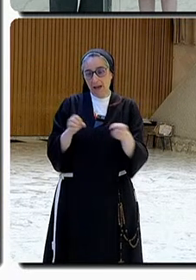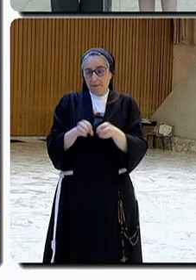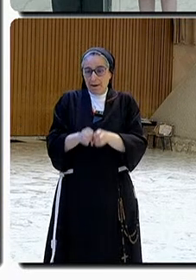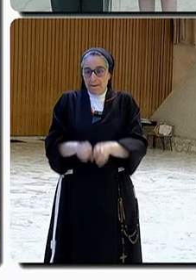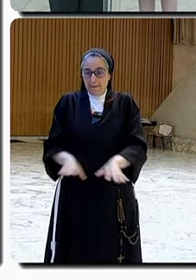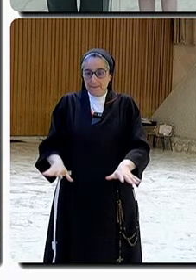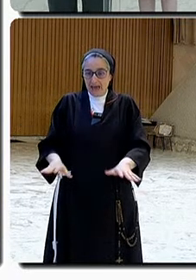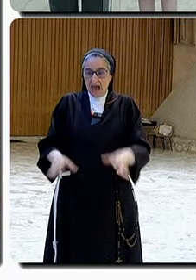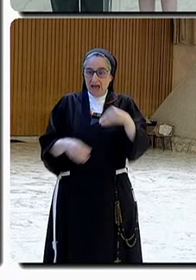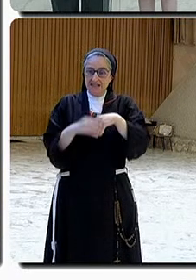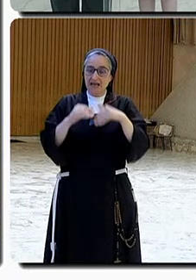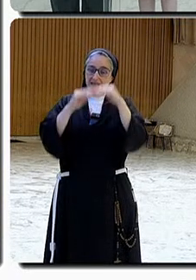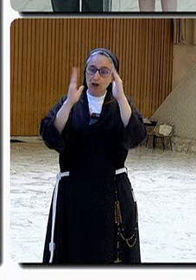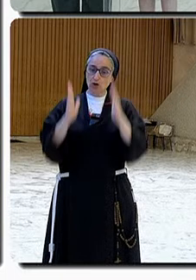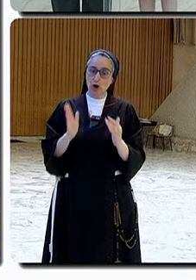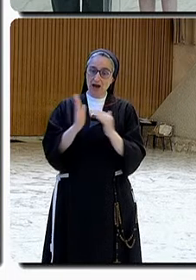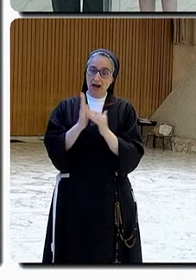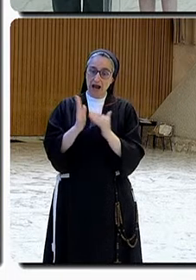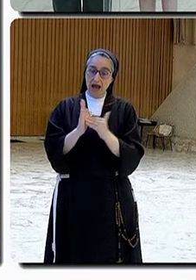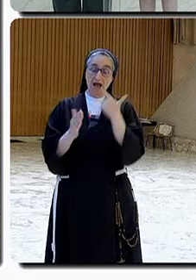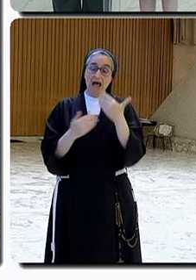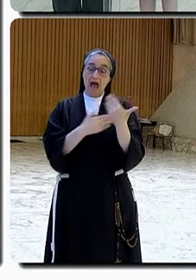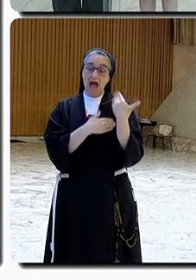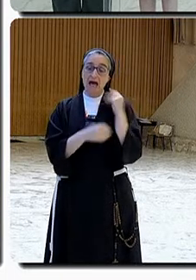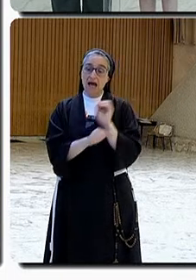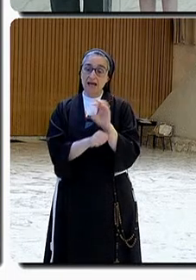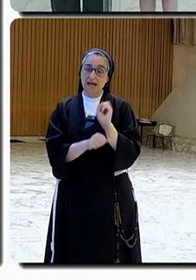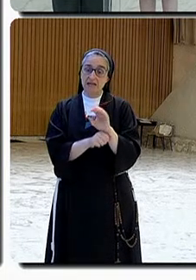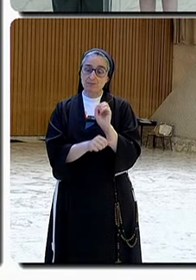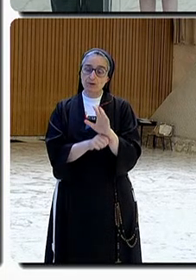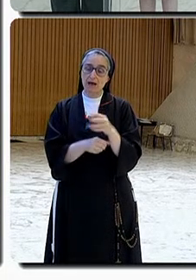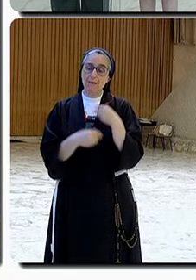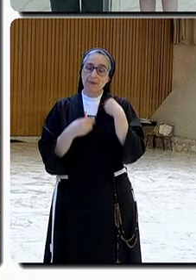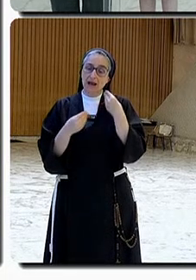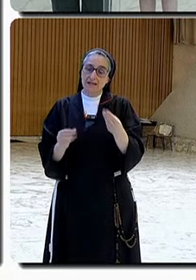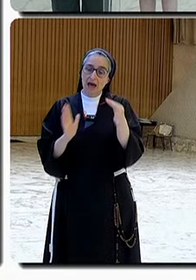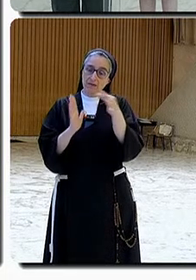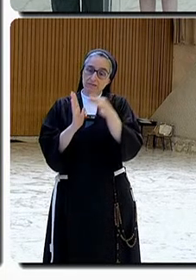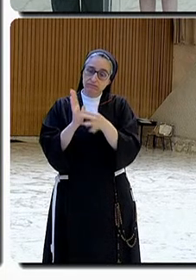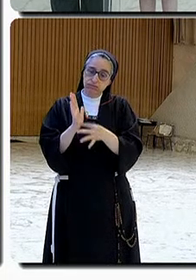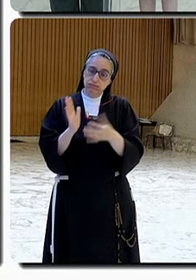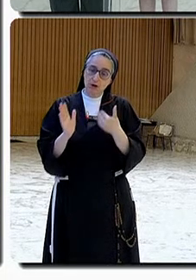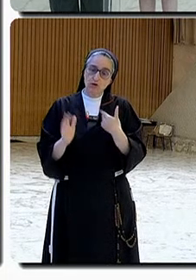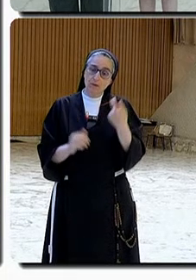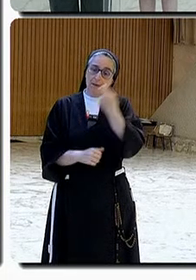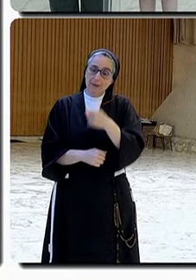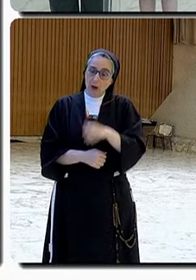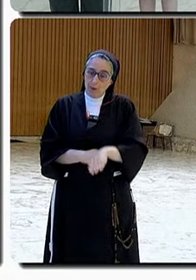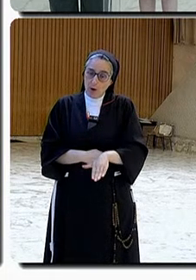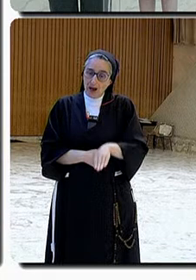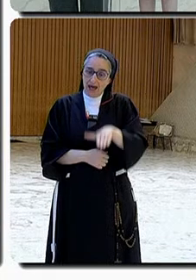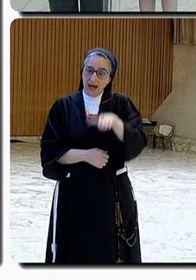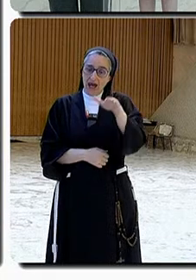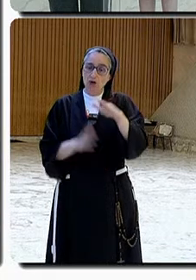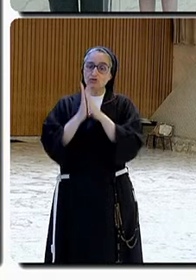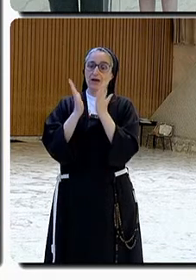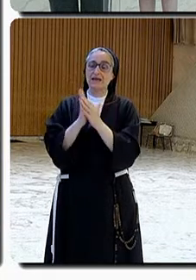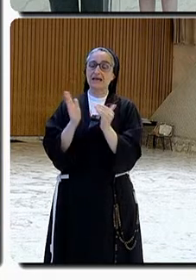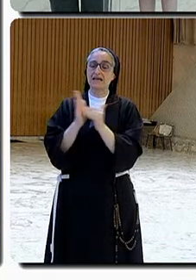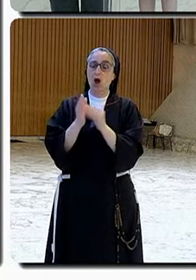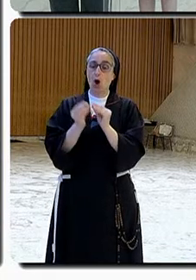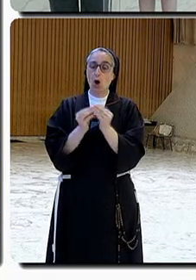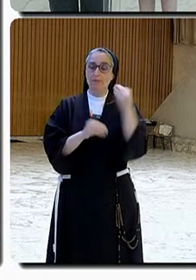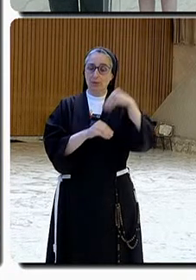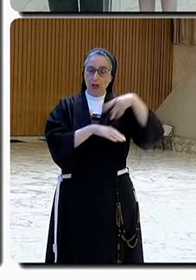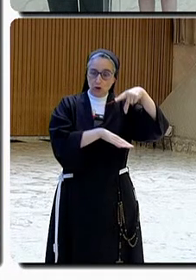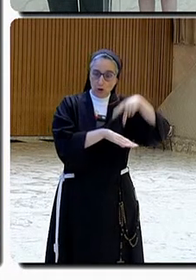of the domestic churches that make up the parish or diocese they serve. The family life minister, as domestic church planter, is charged with forming the families that